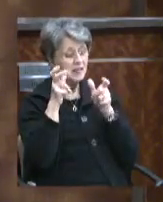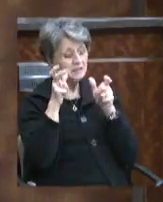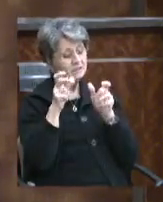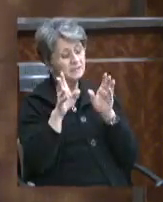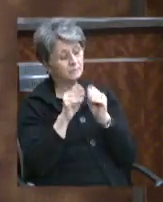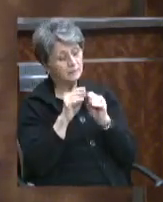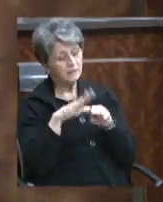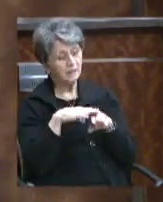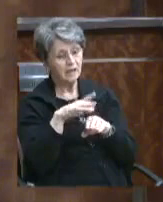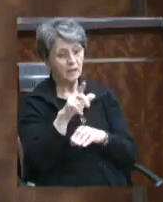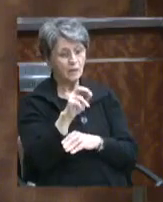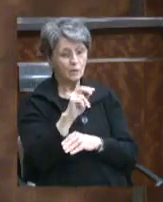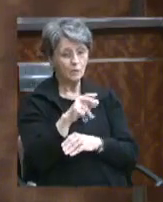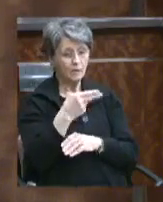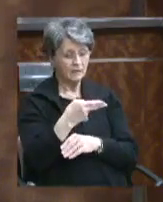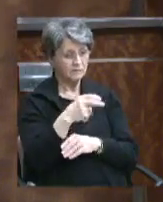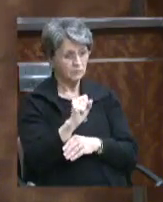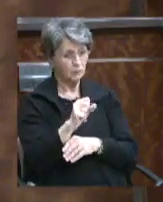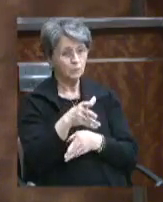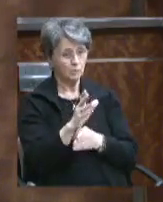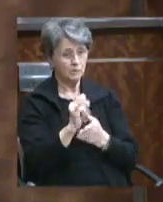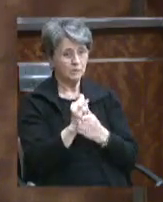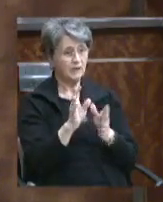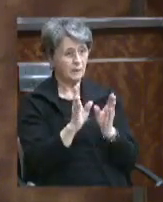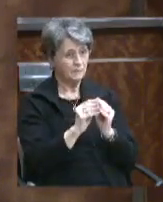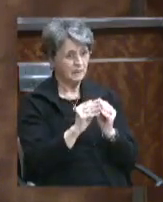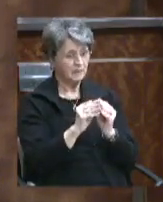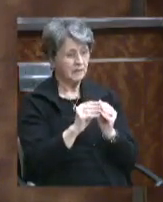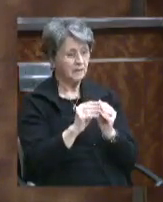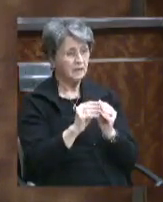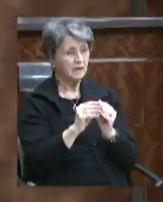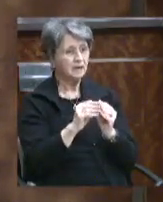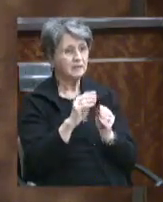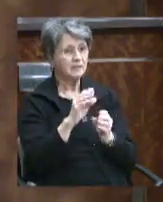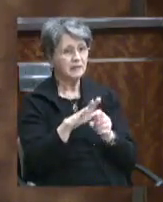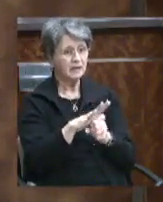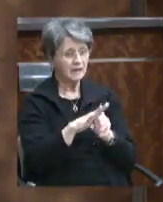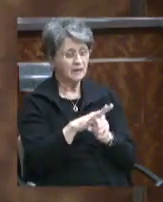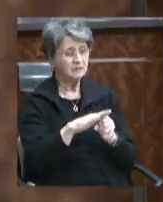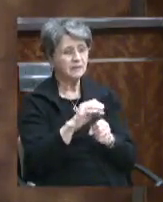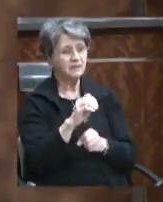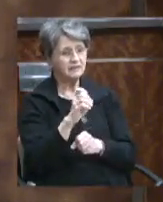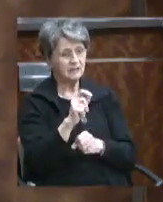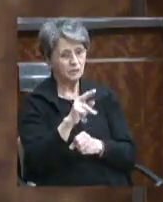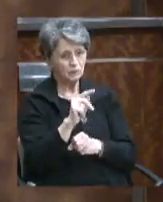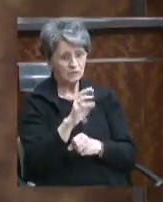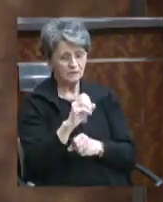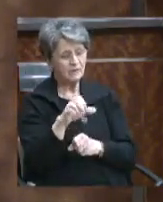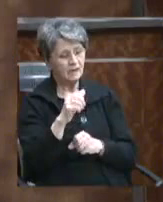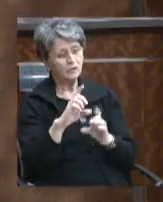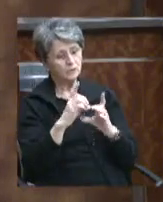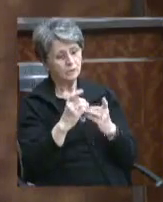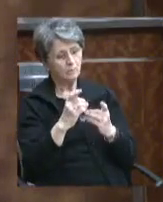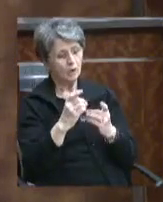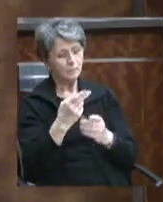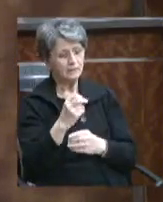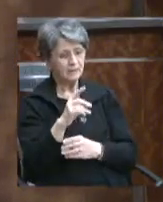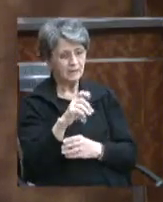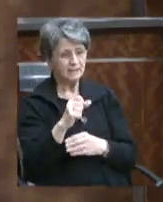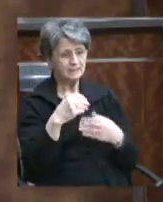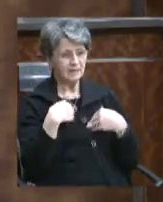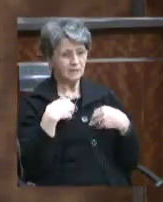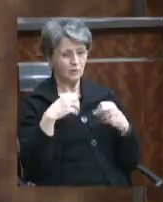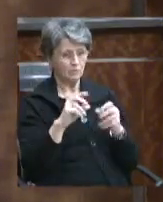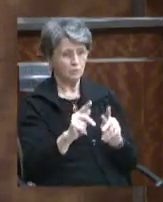High School. During that meeting, the county executive and other department heads from the county had an opportunity to